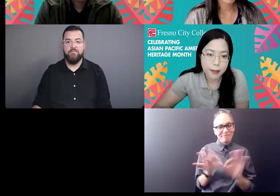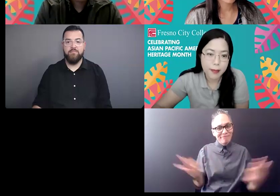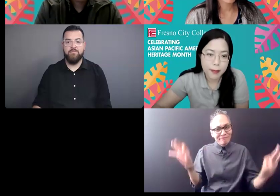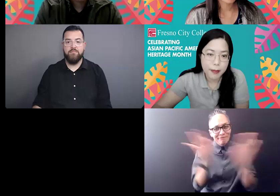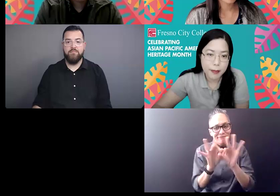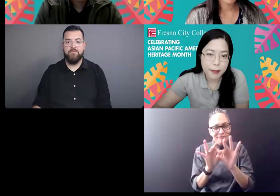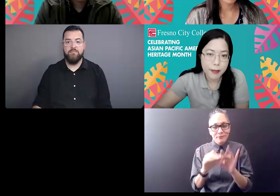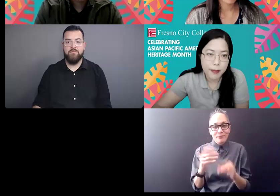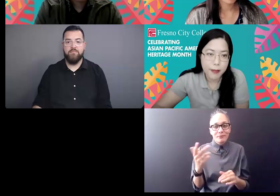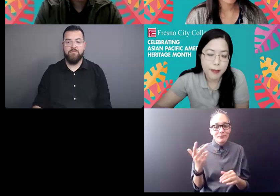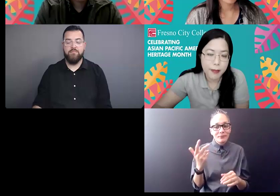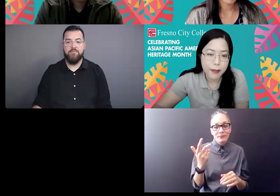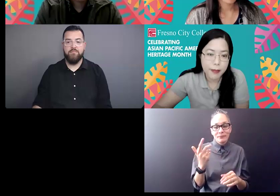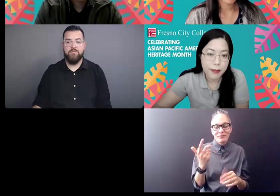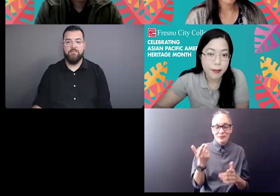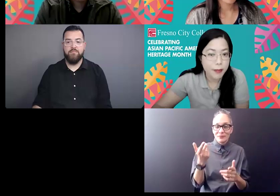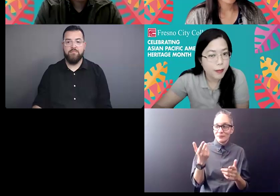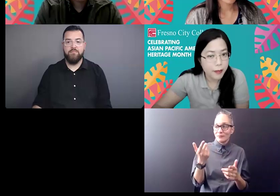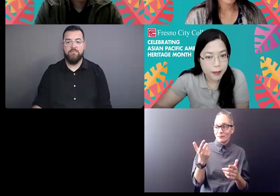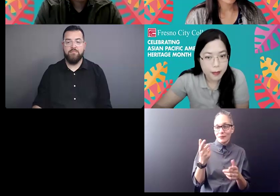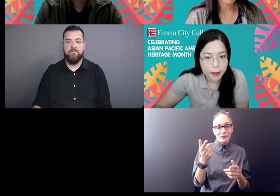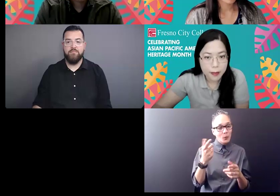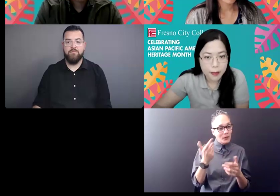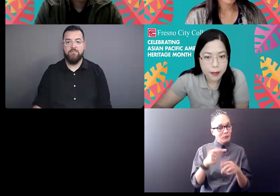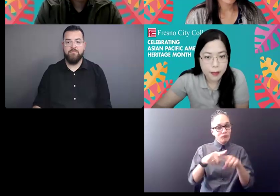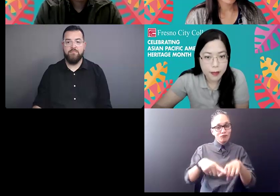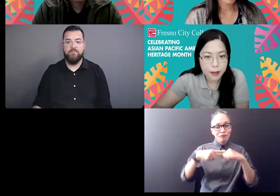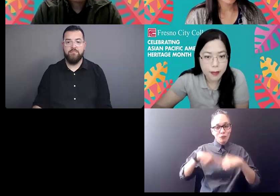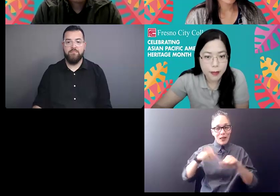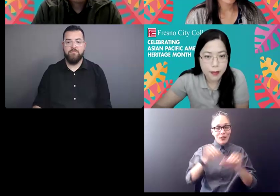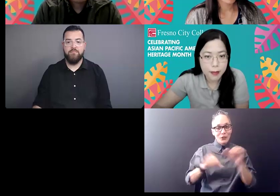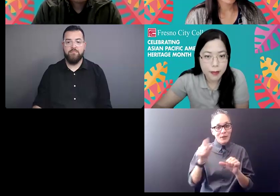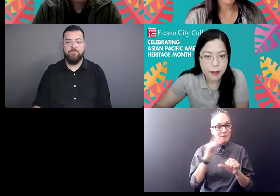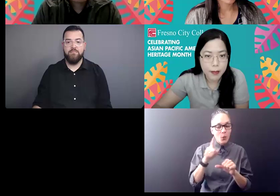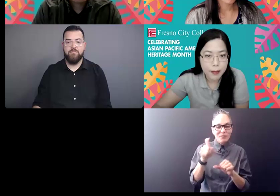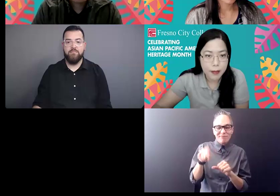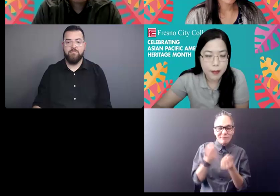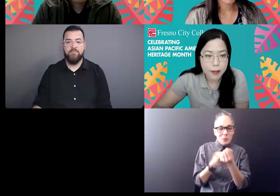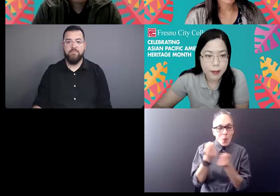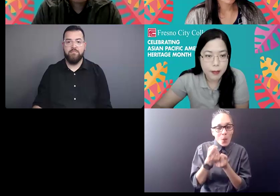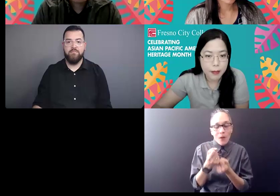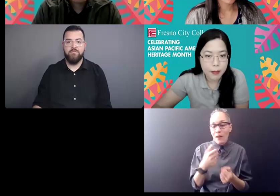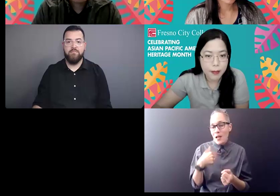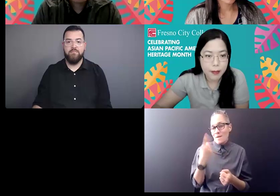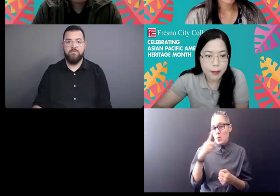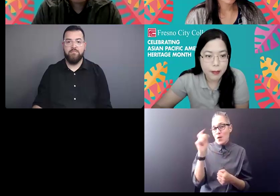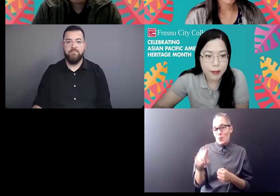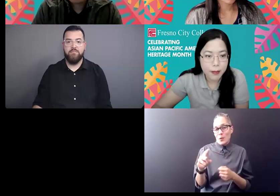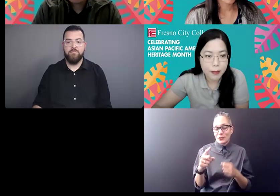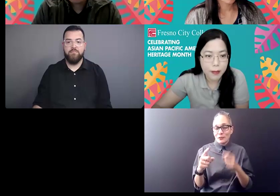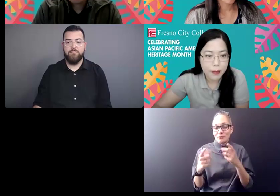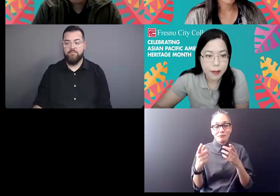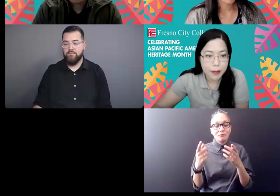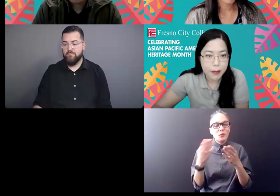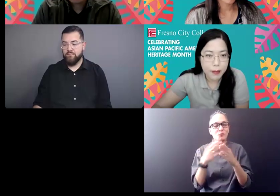too, and being able to rely on each other for that support. I did have one question, and this is just open